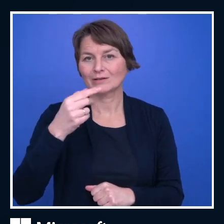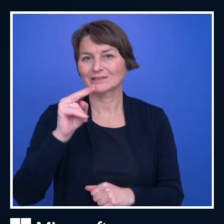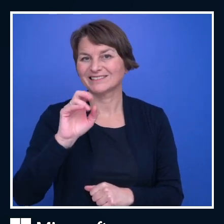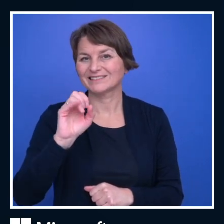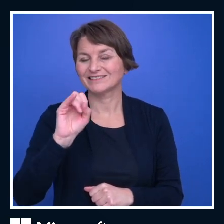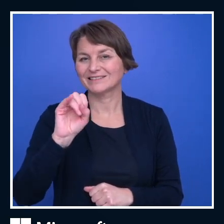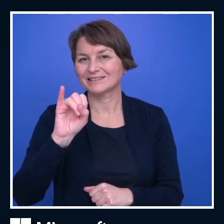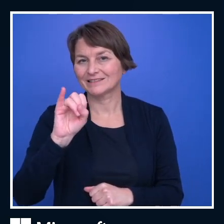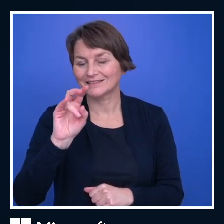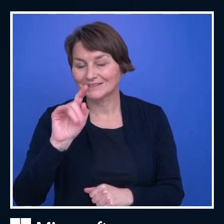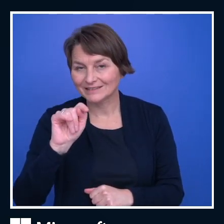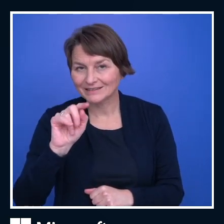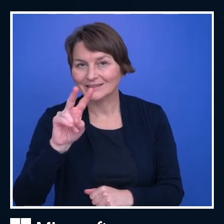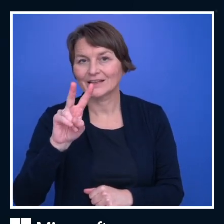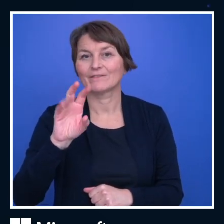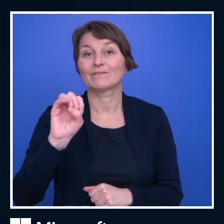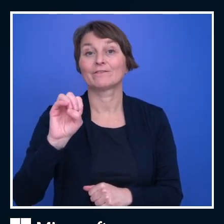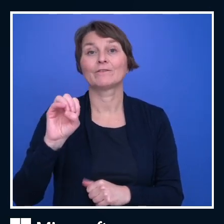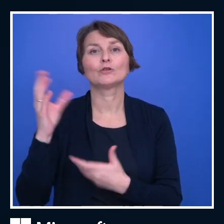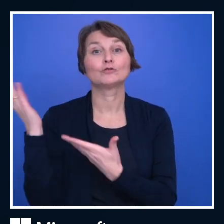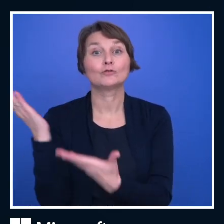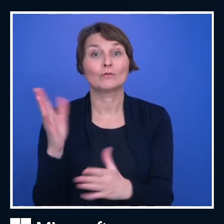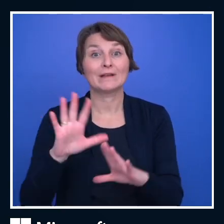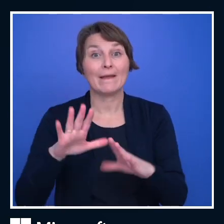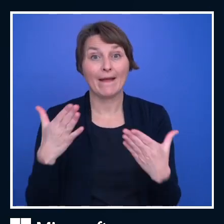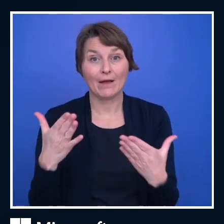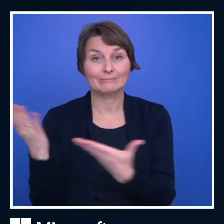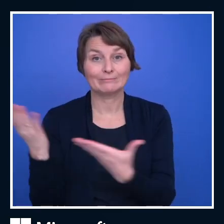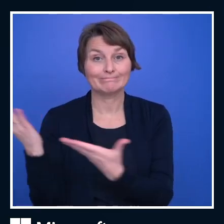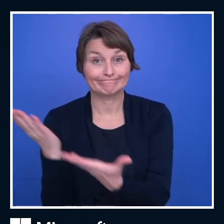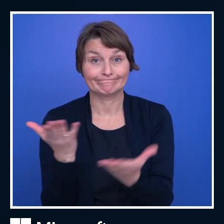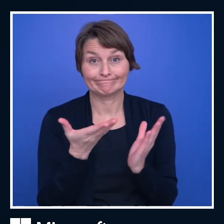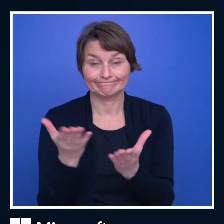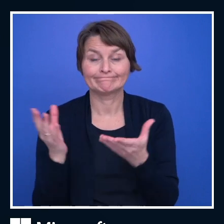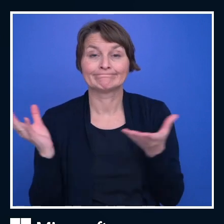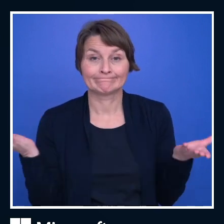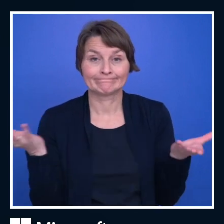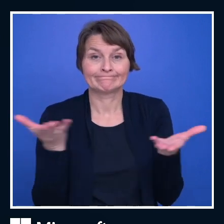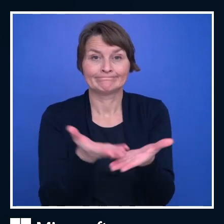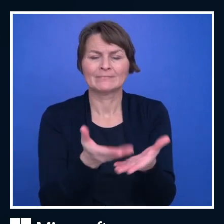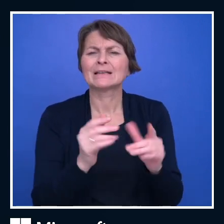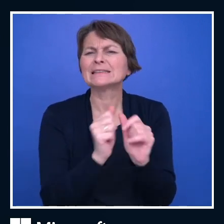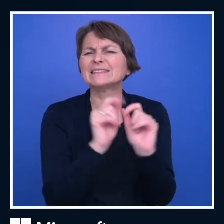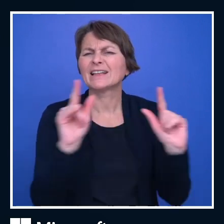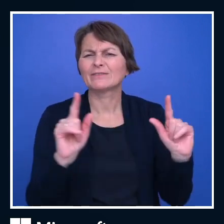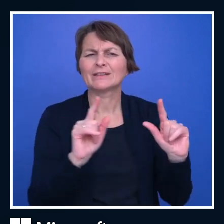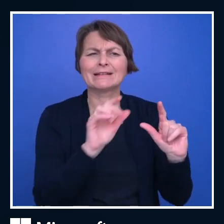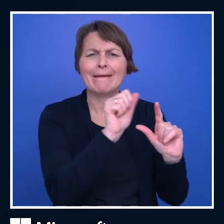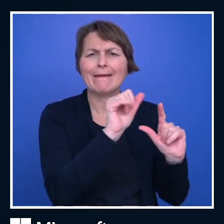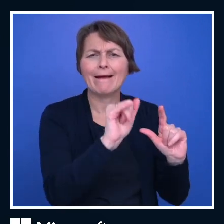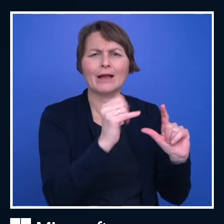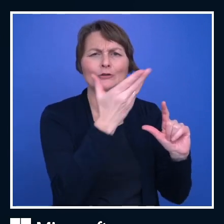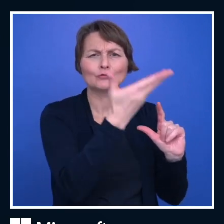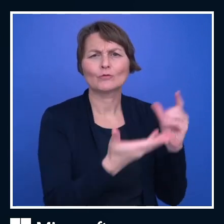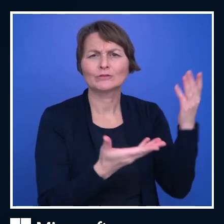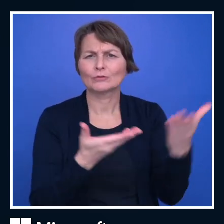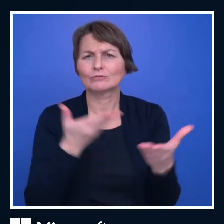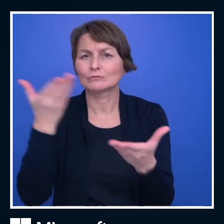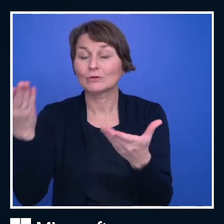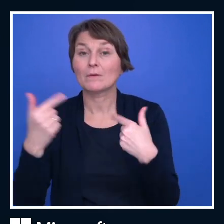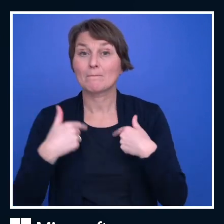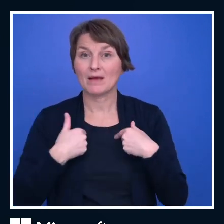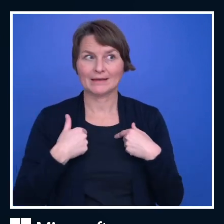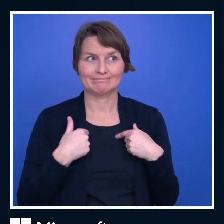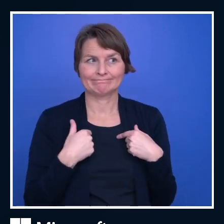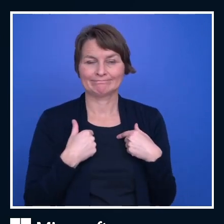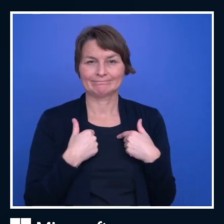a set of many different kinds of AI services which are built for people who do not have any